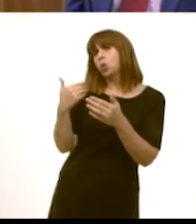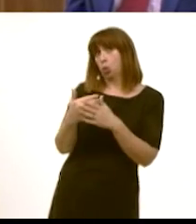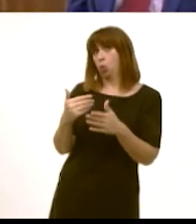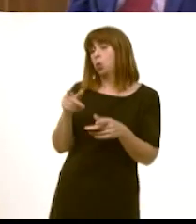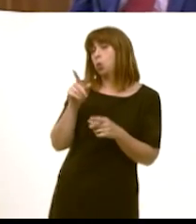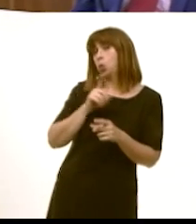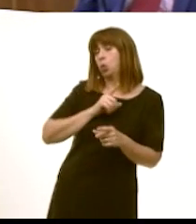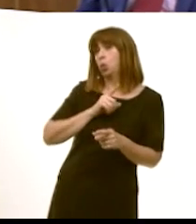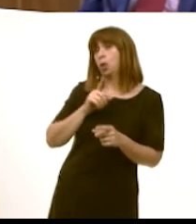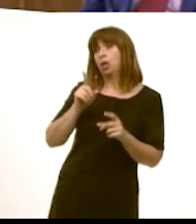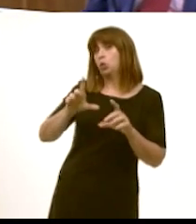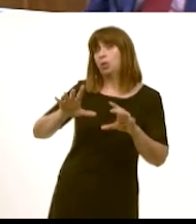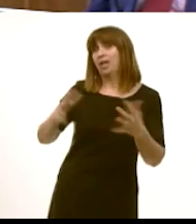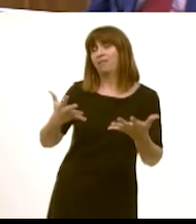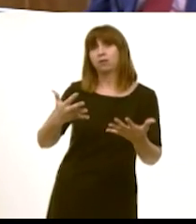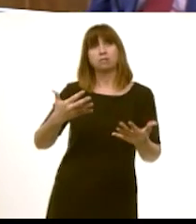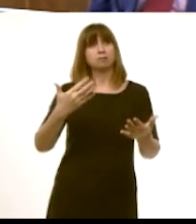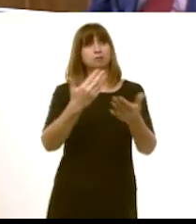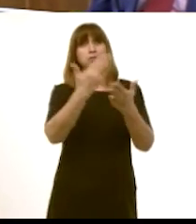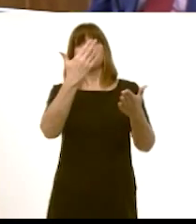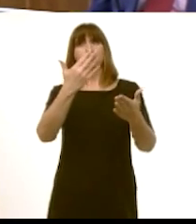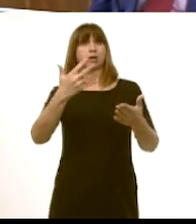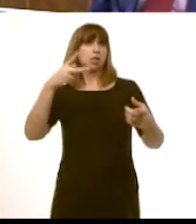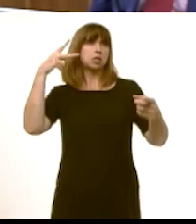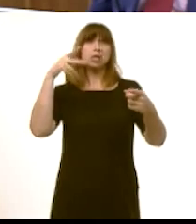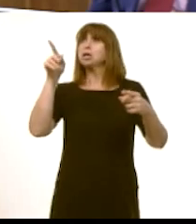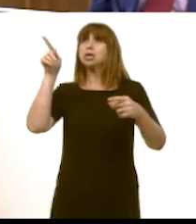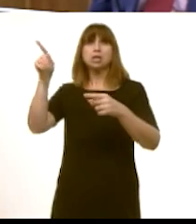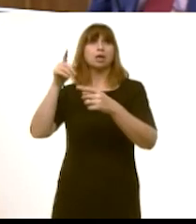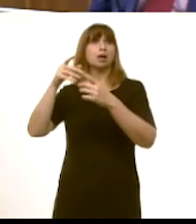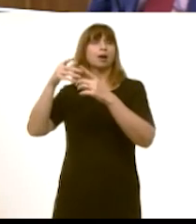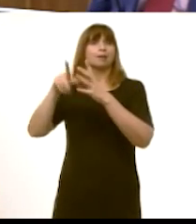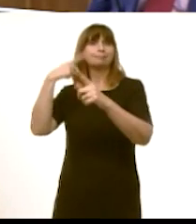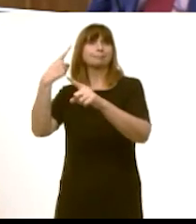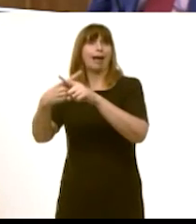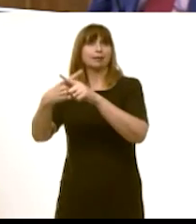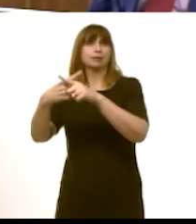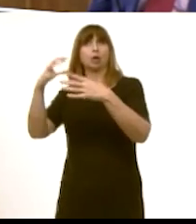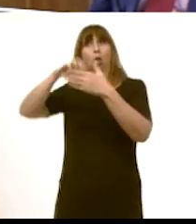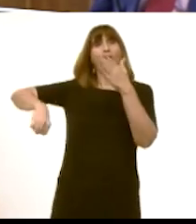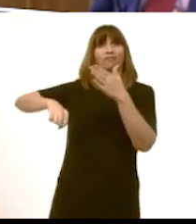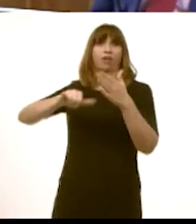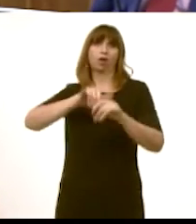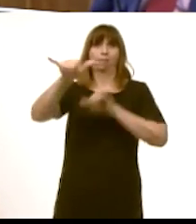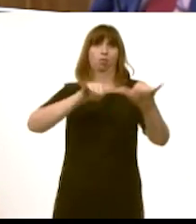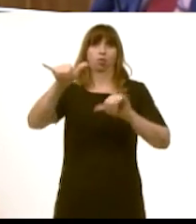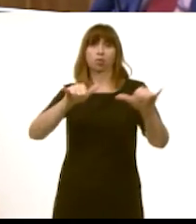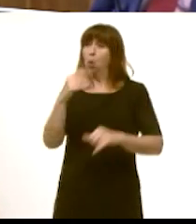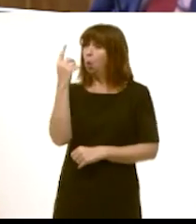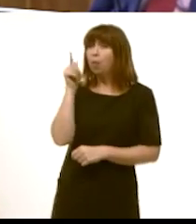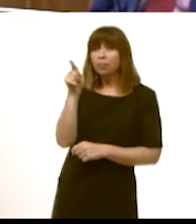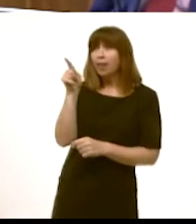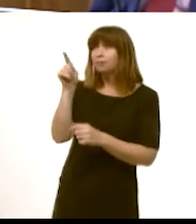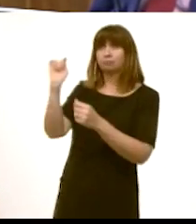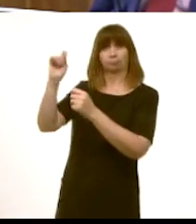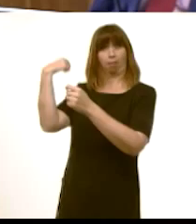fairness, stood up and demanded the devolution of air passenger duty? Not once. If there's one tax that would help to